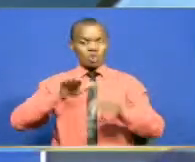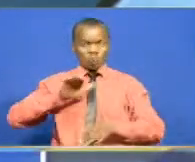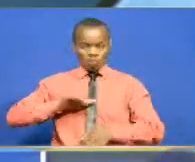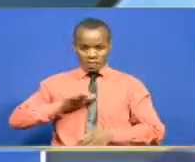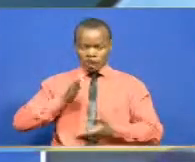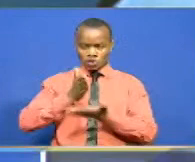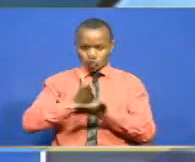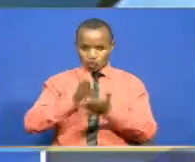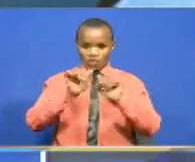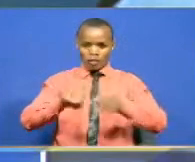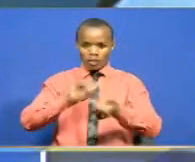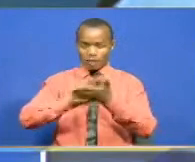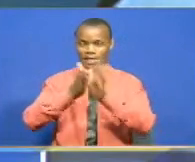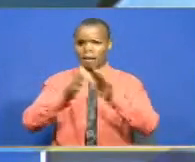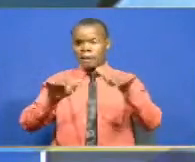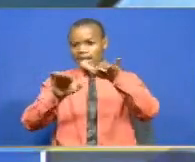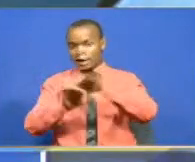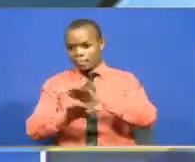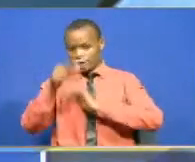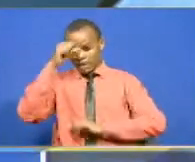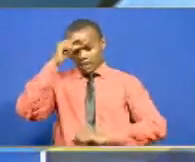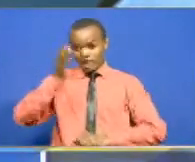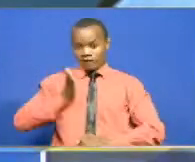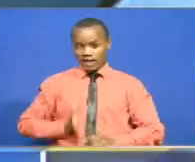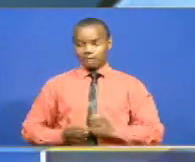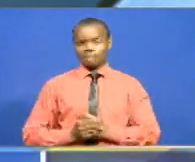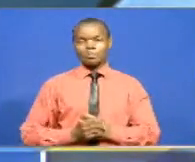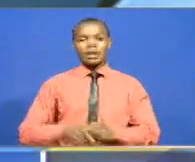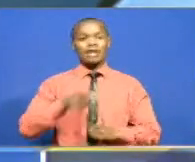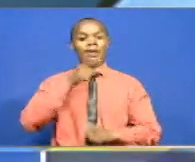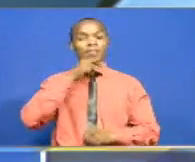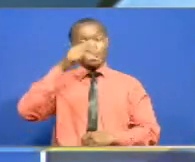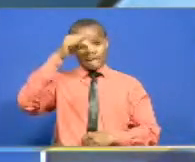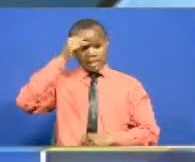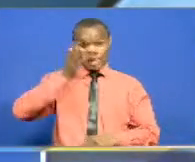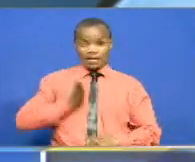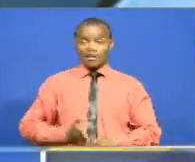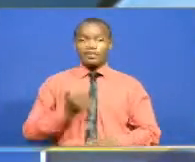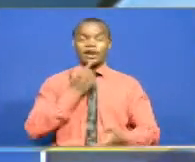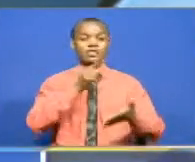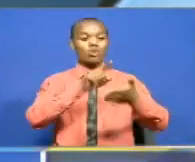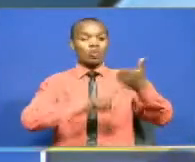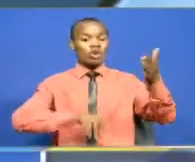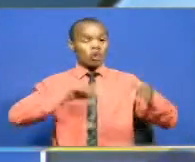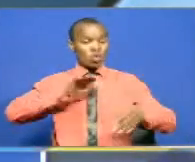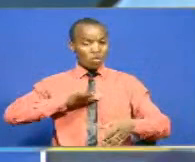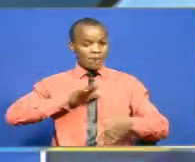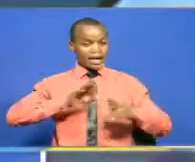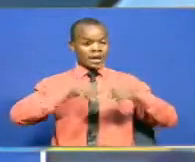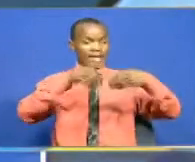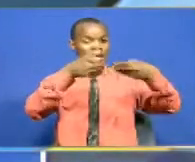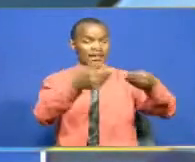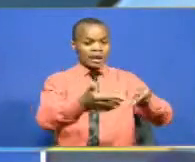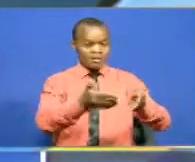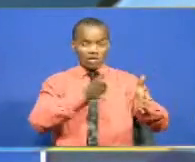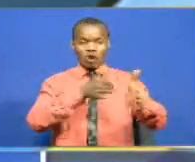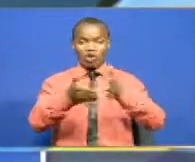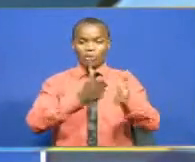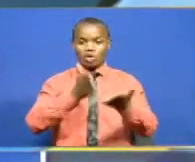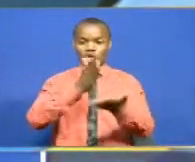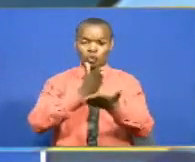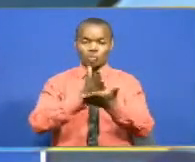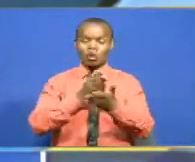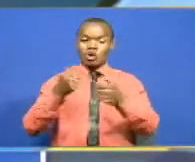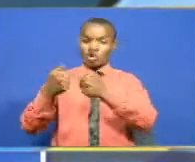in the gubernatorial race. The male governors, who maintained that women should be given a chance to compete with their male counterparts